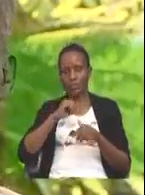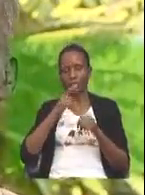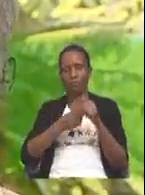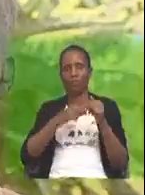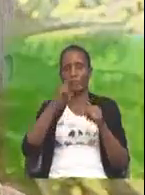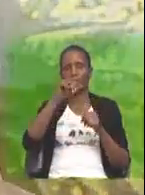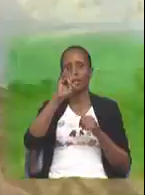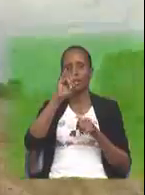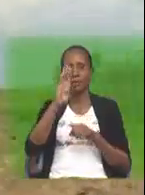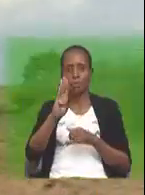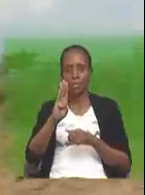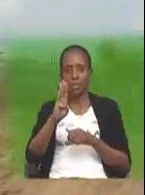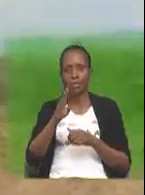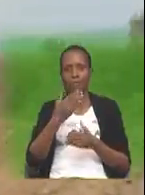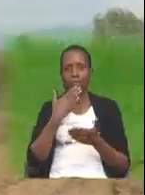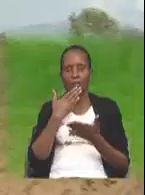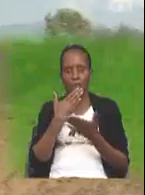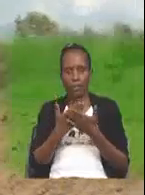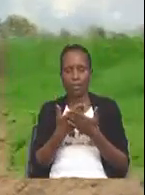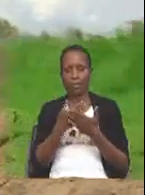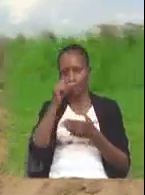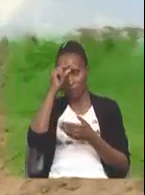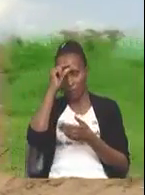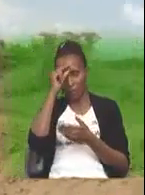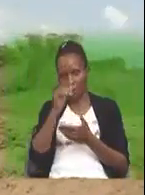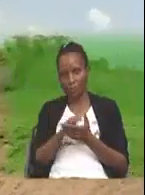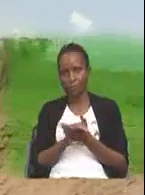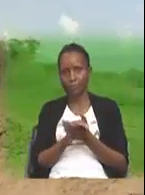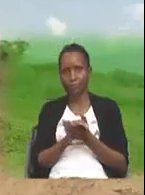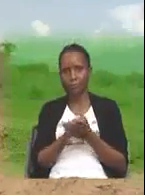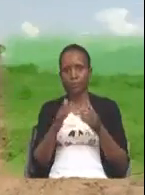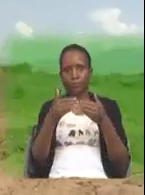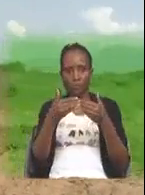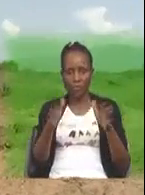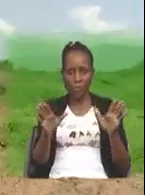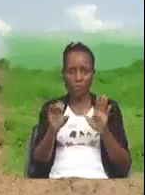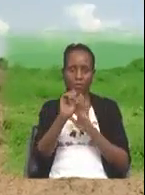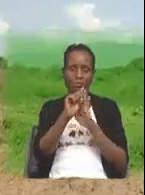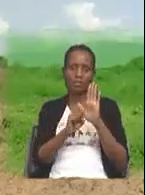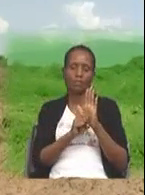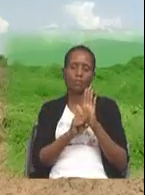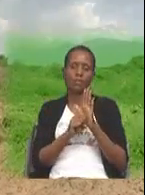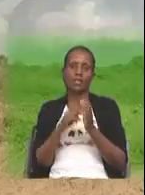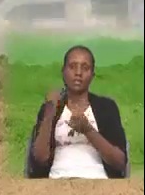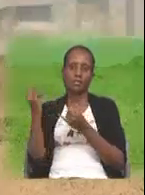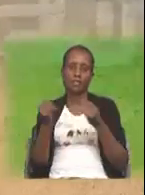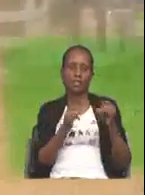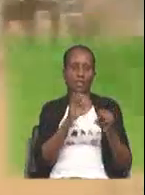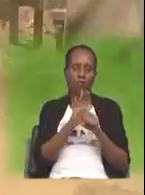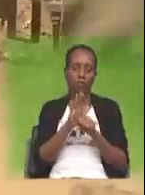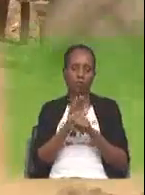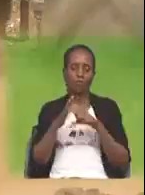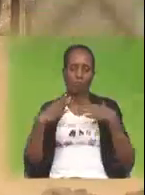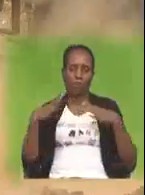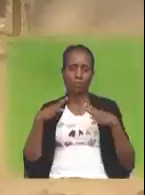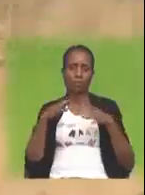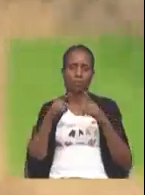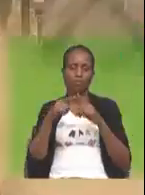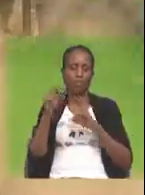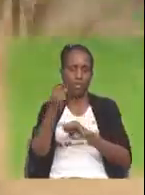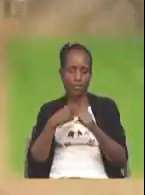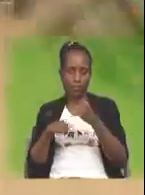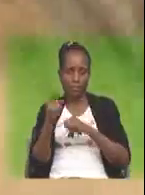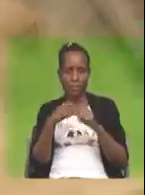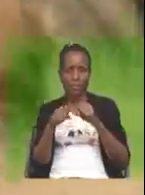NIB na tunashukuru serikali. The opening of the scheme has attracted most of the local people to the activities in the